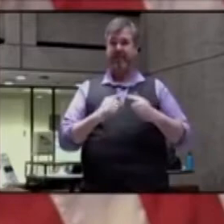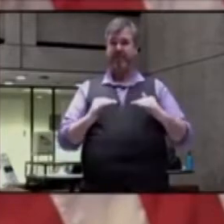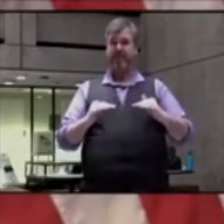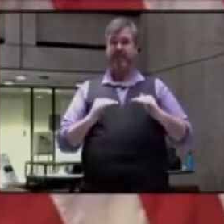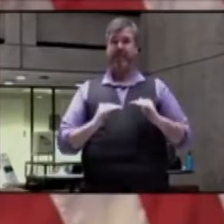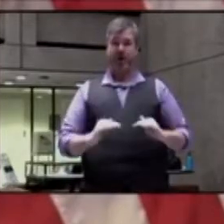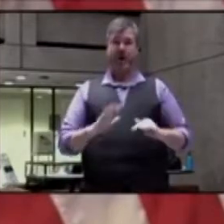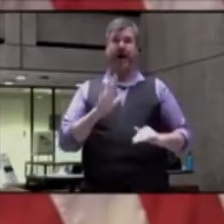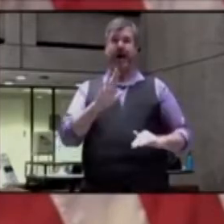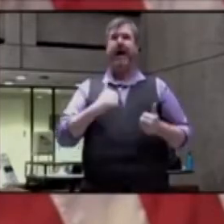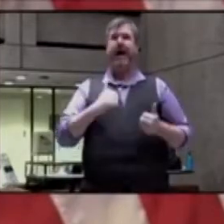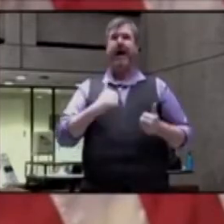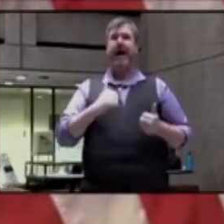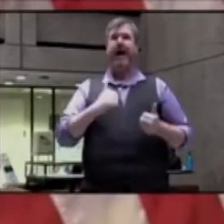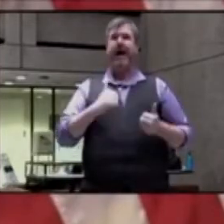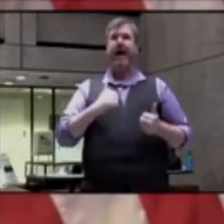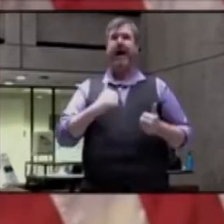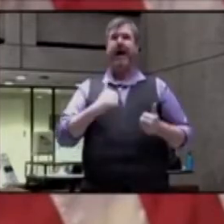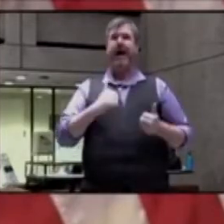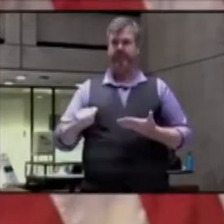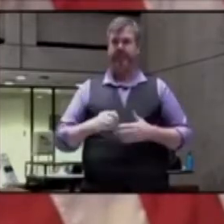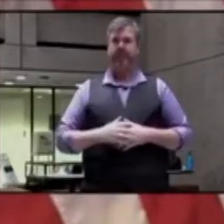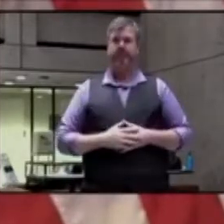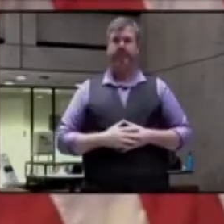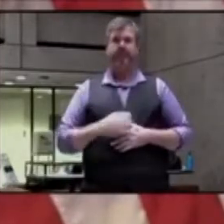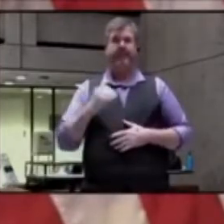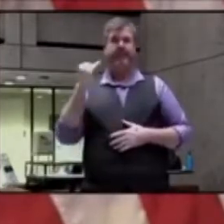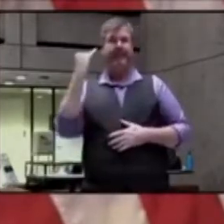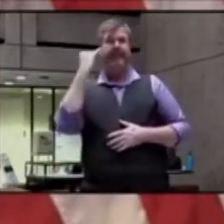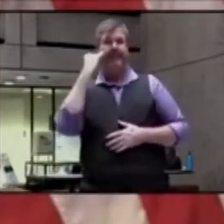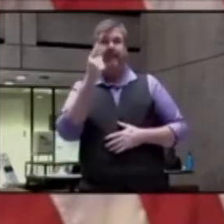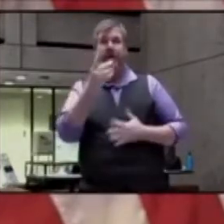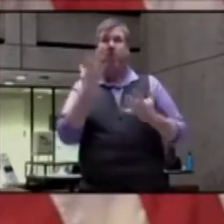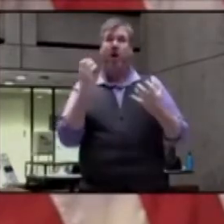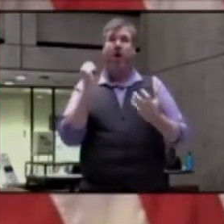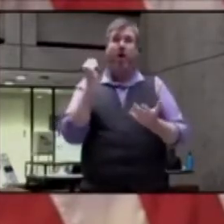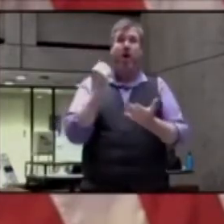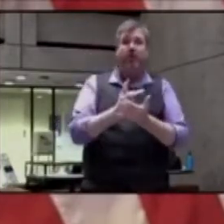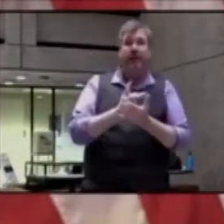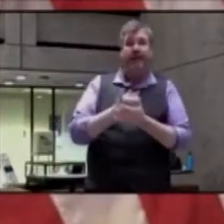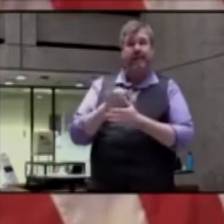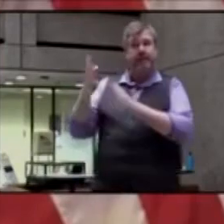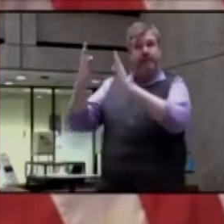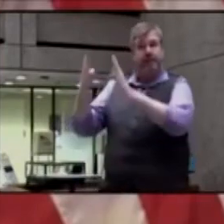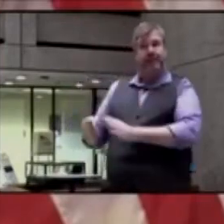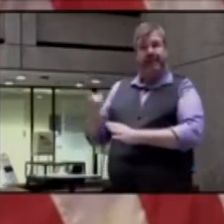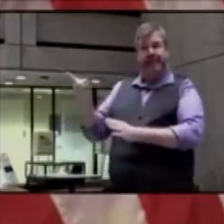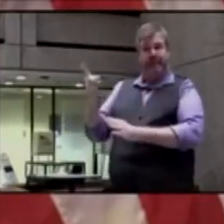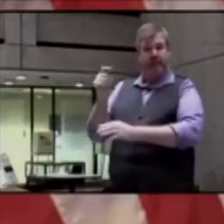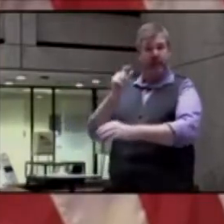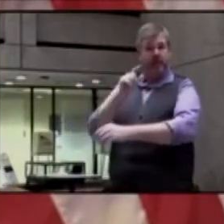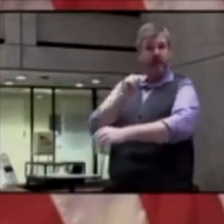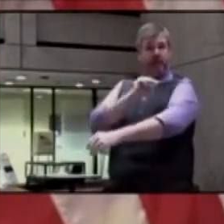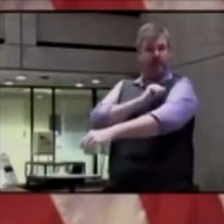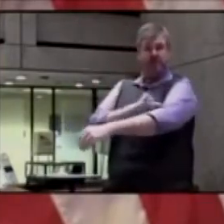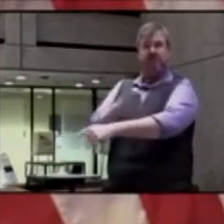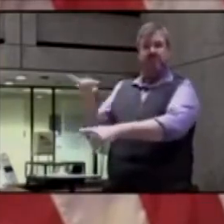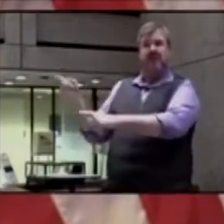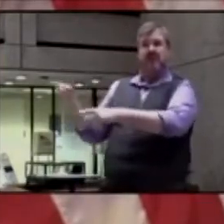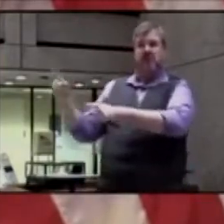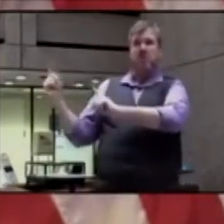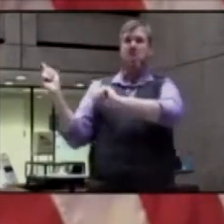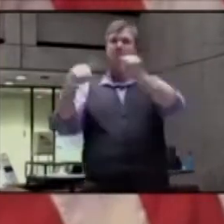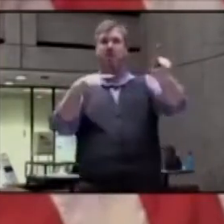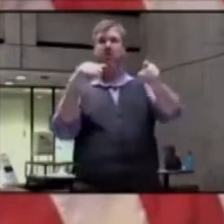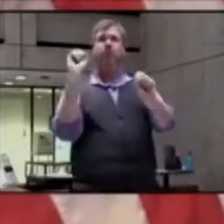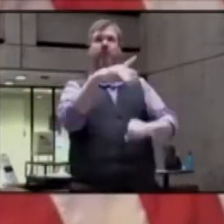authorize someone to come drop it off for you, just have them complete the upper right-hand corner. And that's what's going to come in the